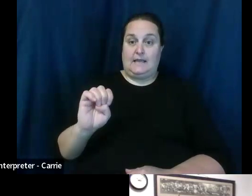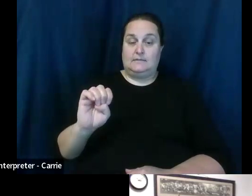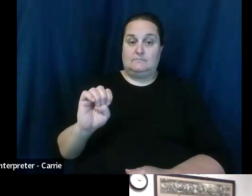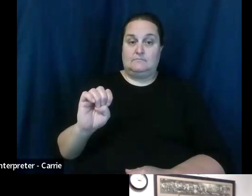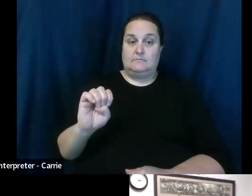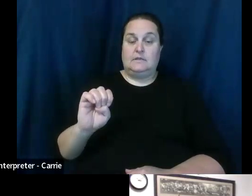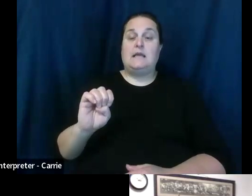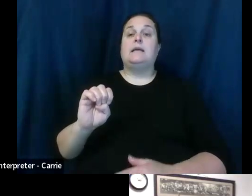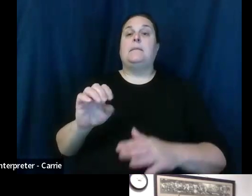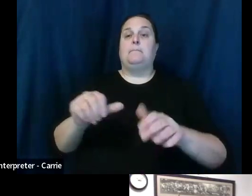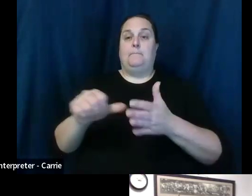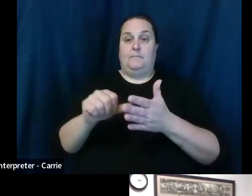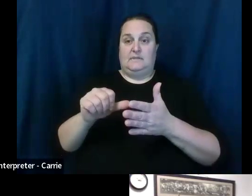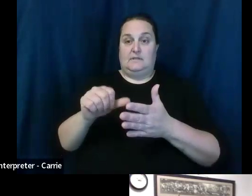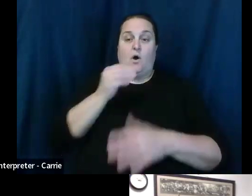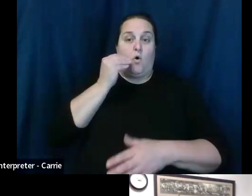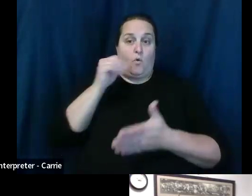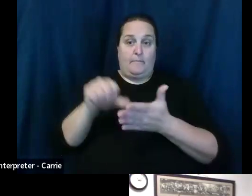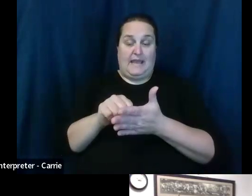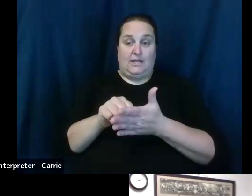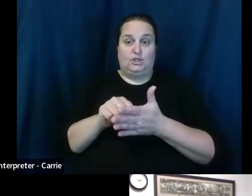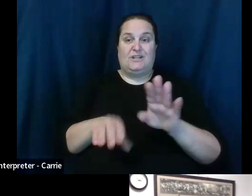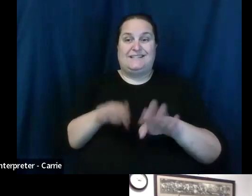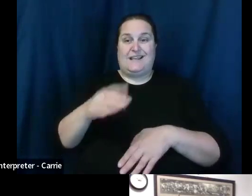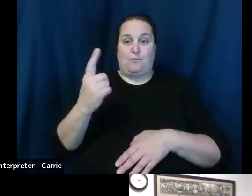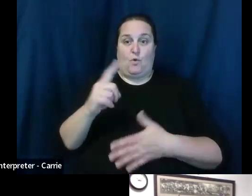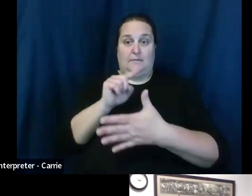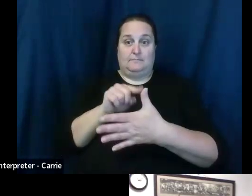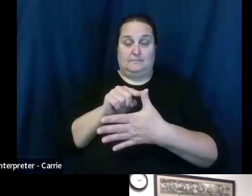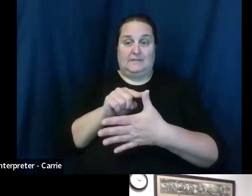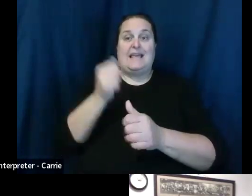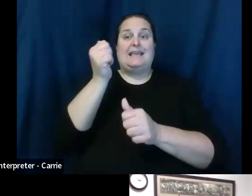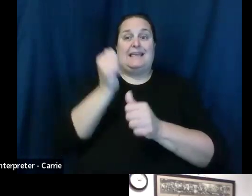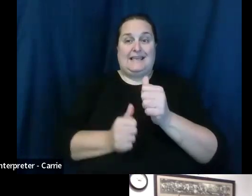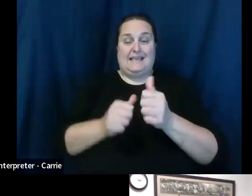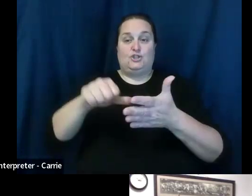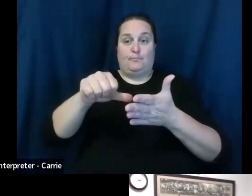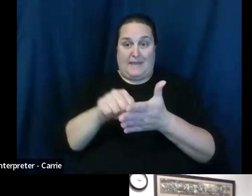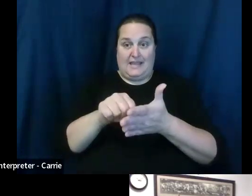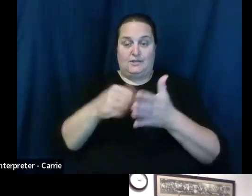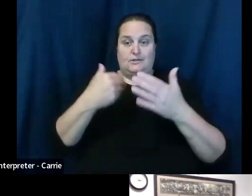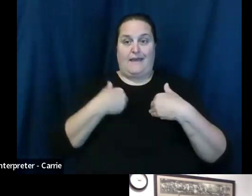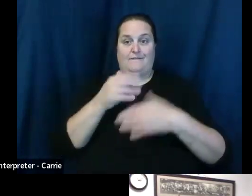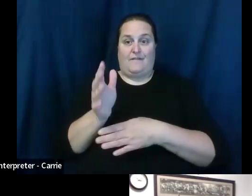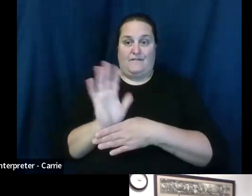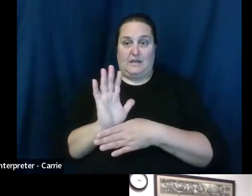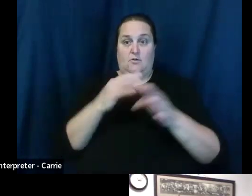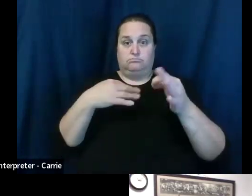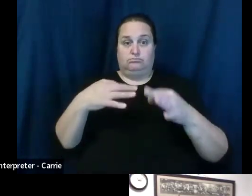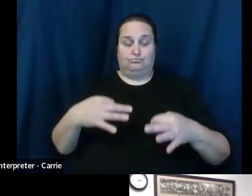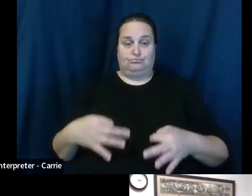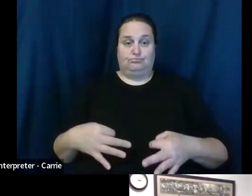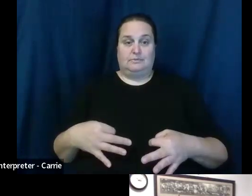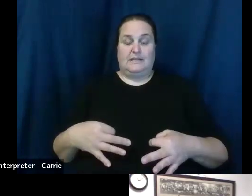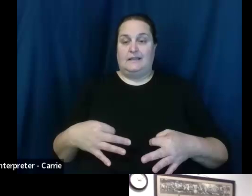of step one right now. Each step has a home page with a video and some text. The video and the text both